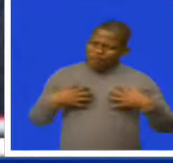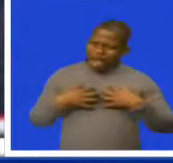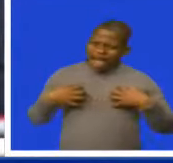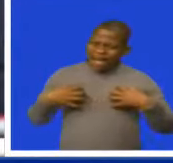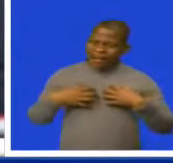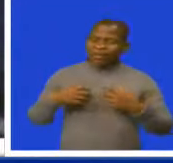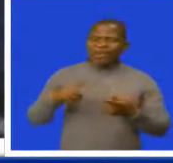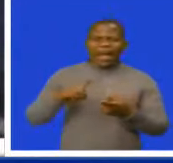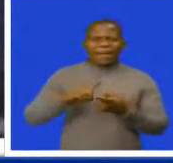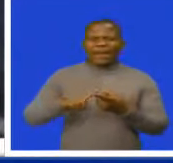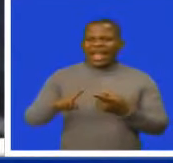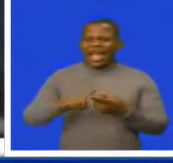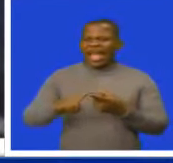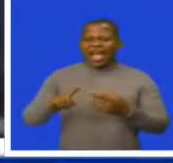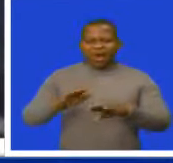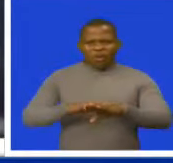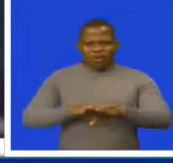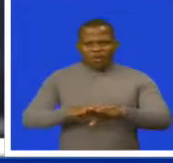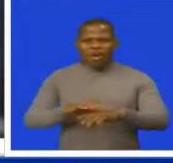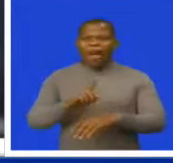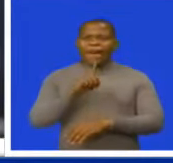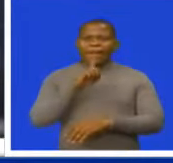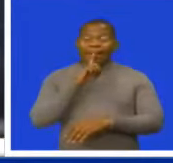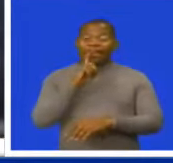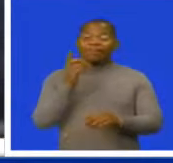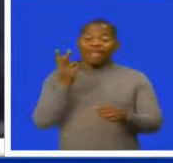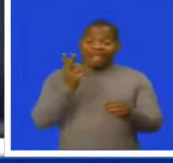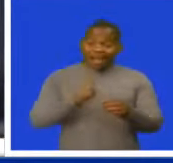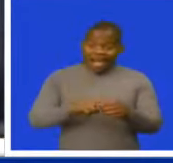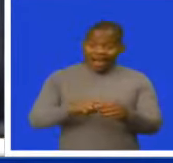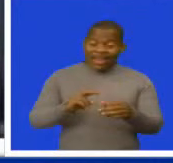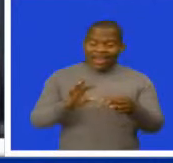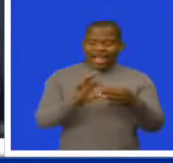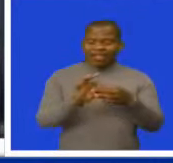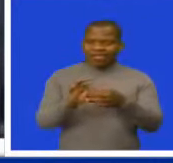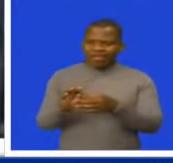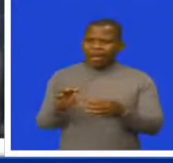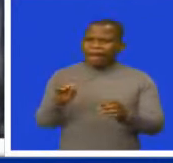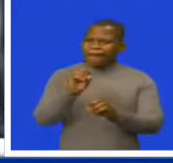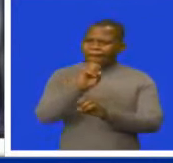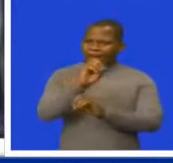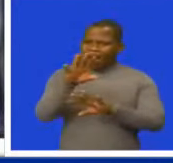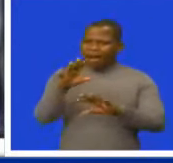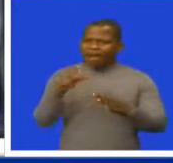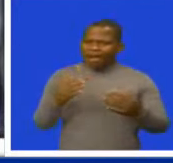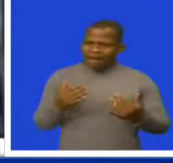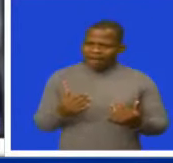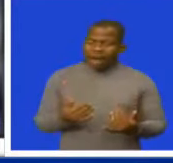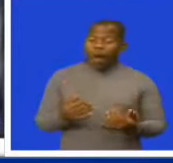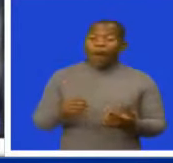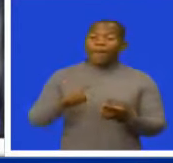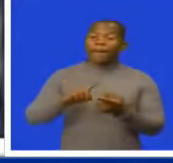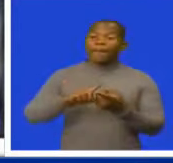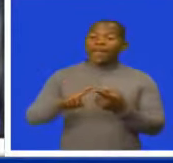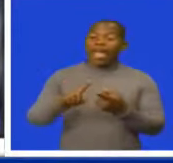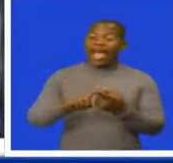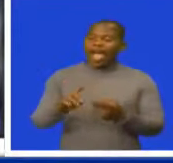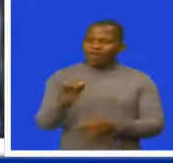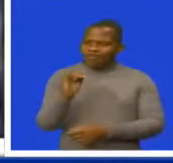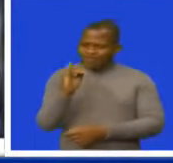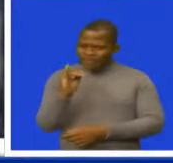yenkampani eyiletseho. Umphathi wetimali kule nkampani Phindile Ndlandla uthi lokubenta abachubeke nekusekela lo mdlalo